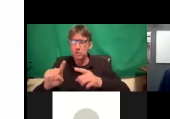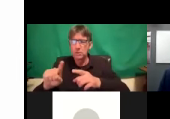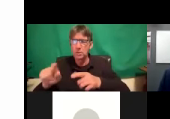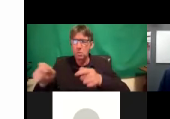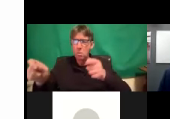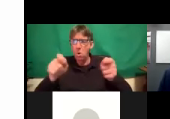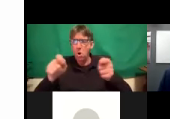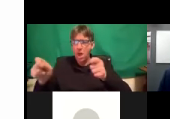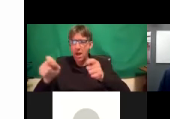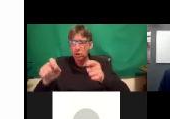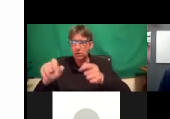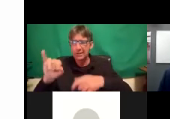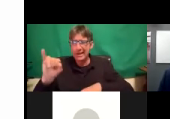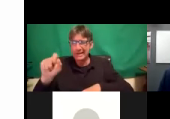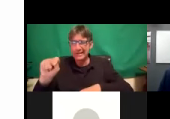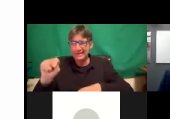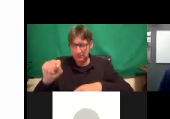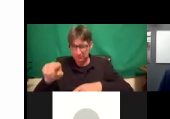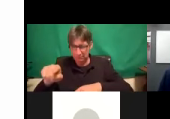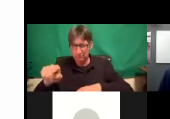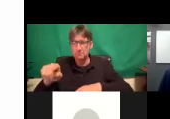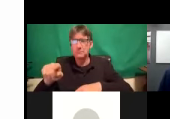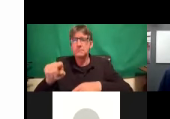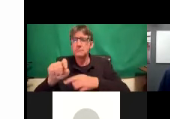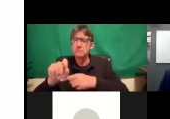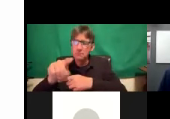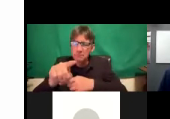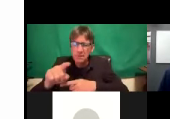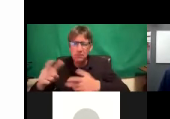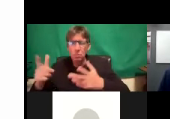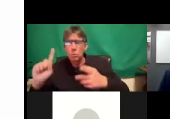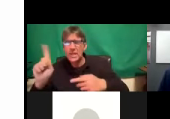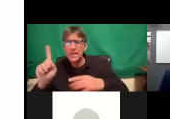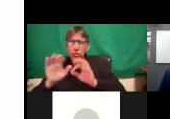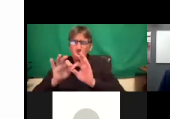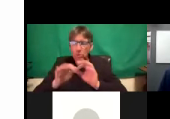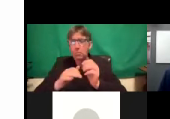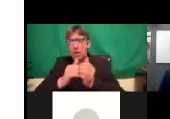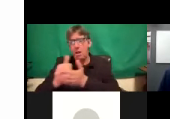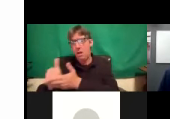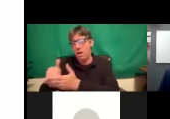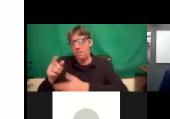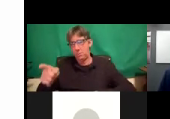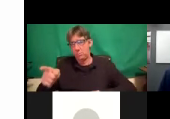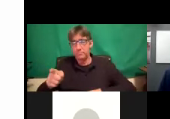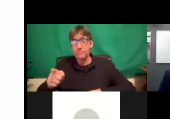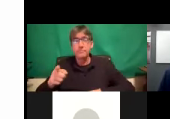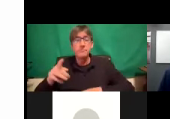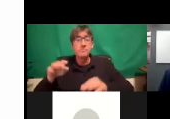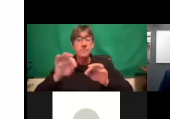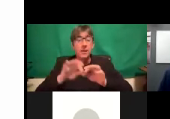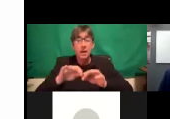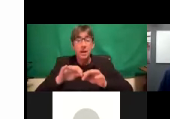We will also have closed captions for this meeting. If you do not see the captions, please press the closed caption button at the bottom of your screen to get them